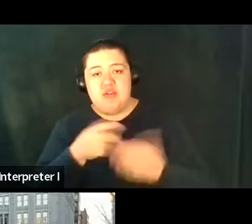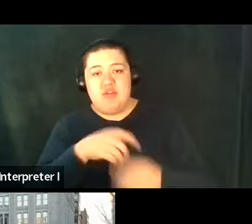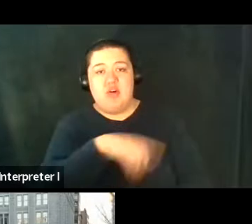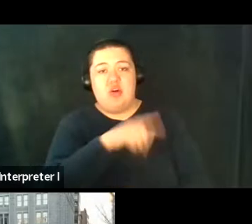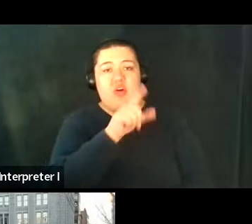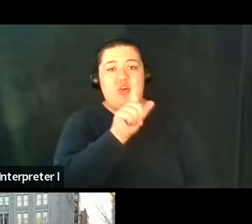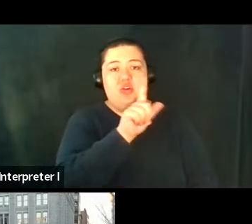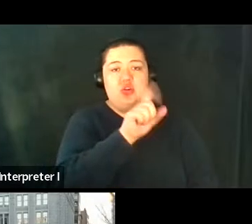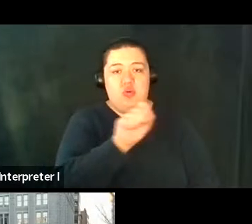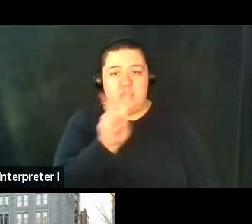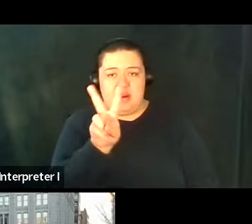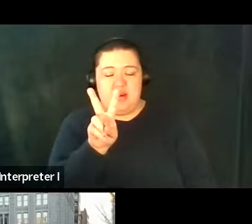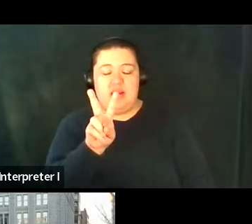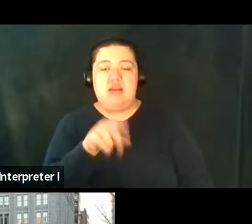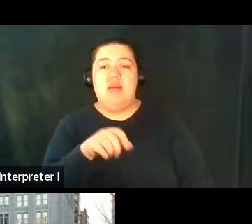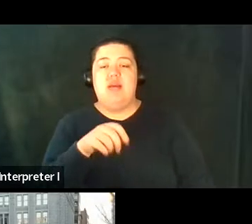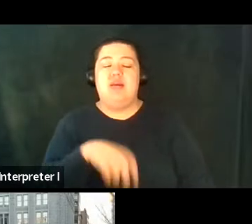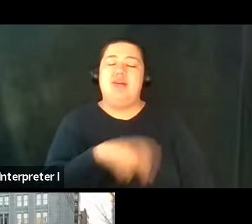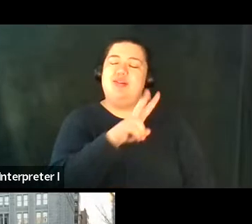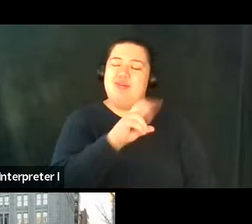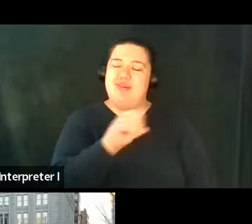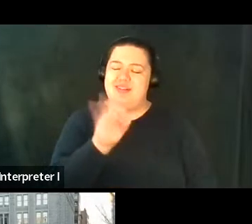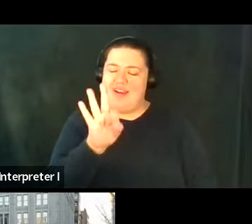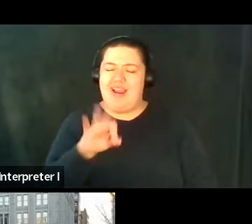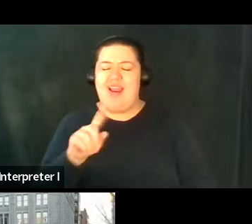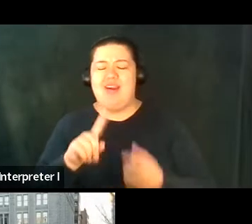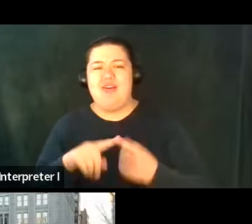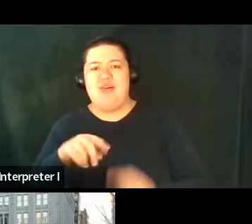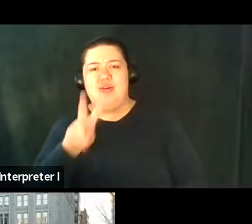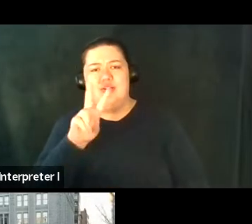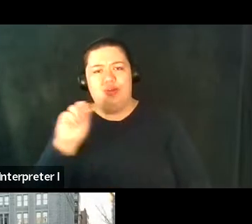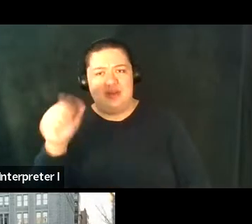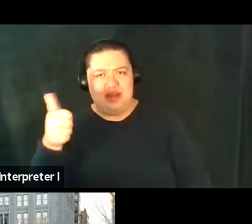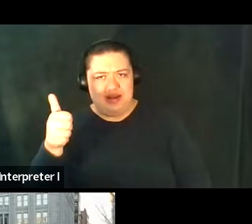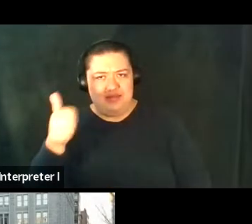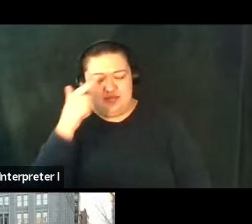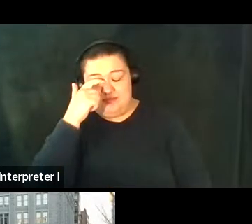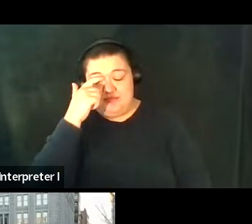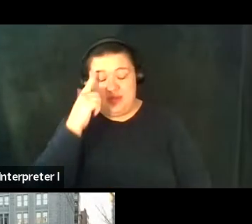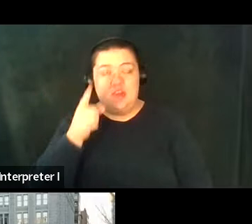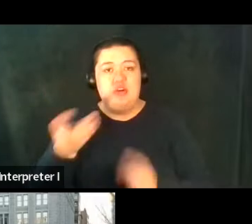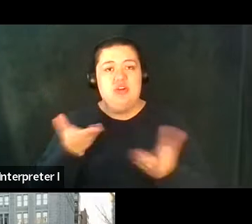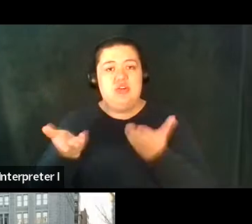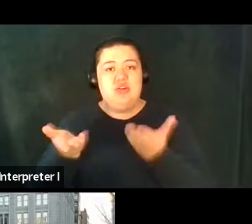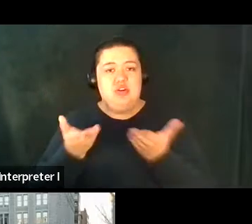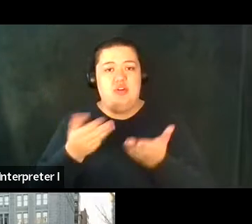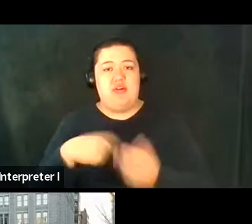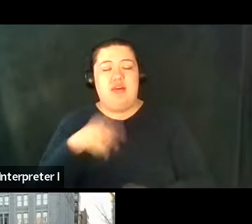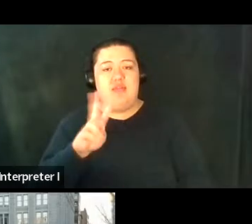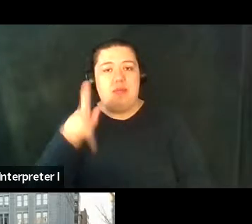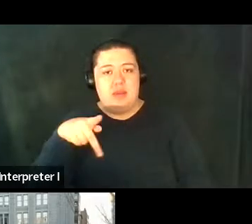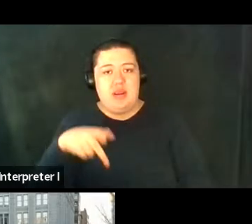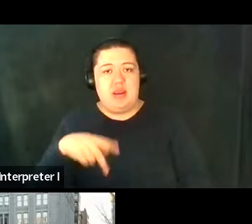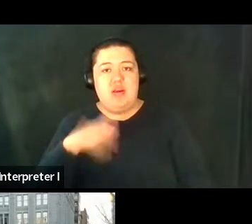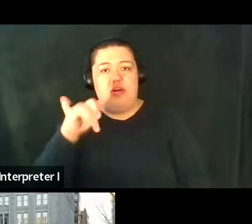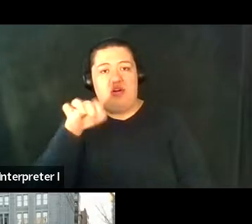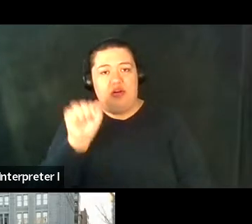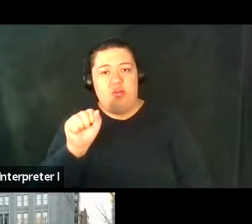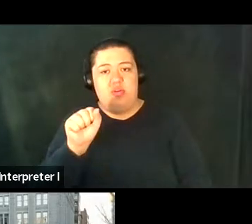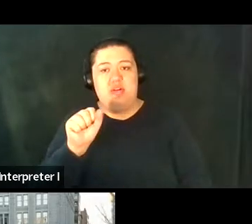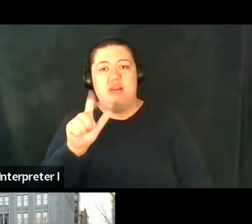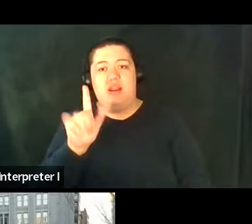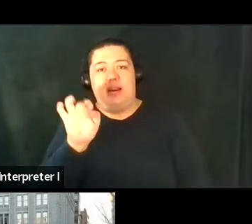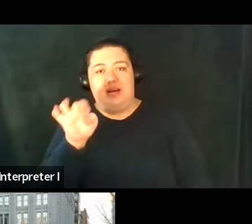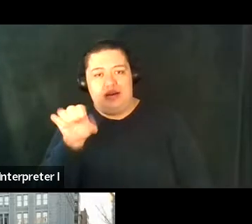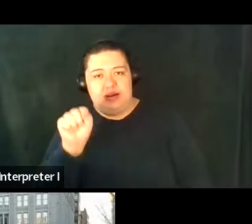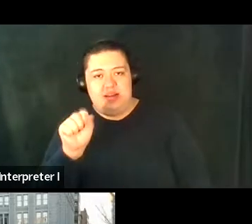through 2010. Prior to her government service, Ms. Santos served as a Vice President at Jones Lang LaSalle, a global real